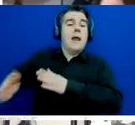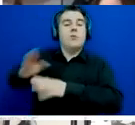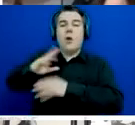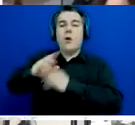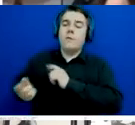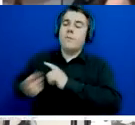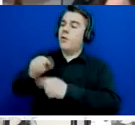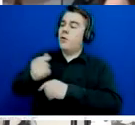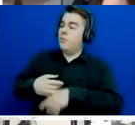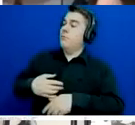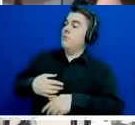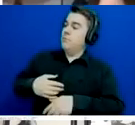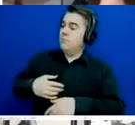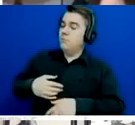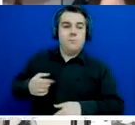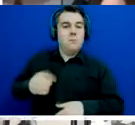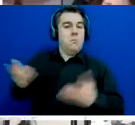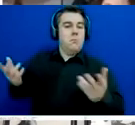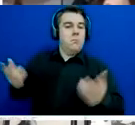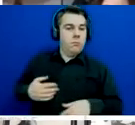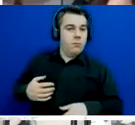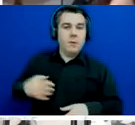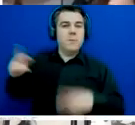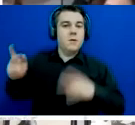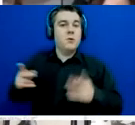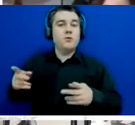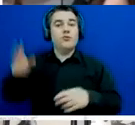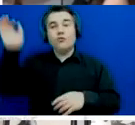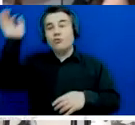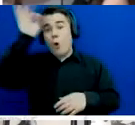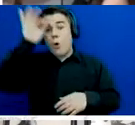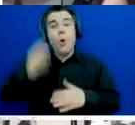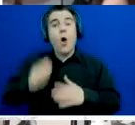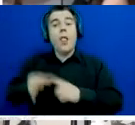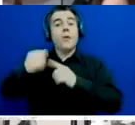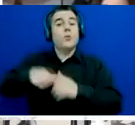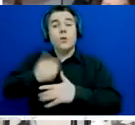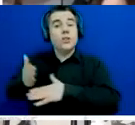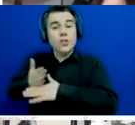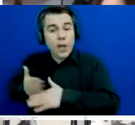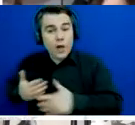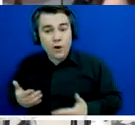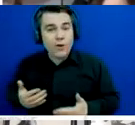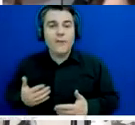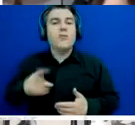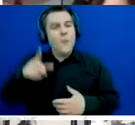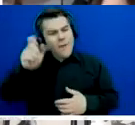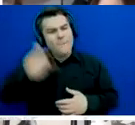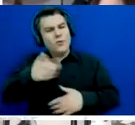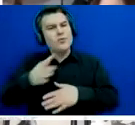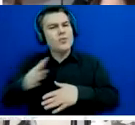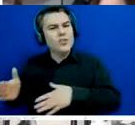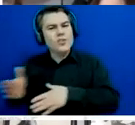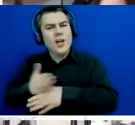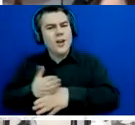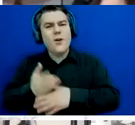gosh, I guess people just don't know unless we share. So you have to share what you